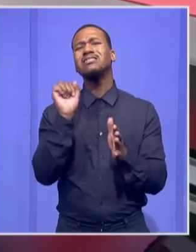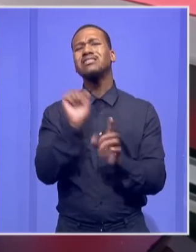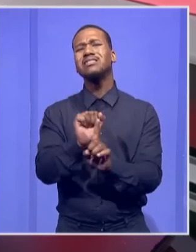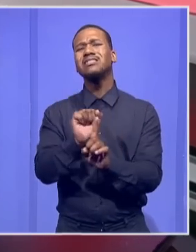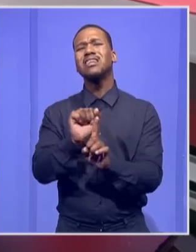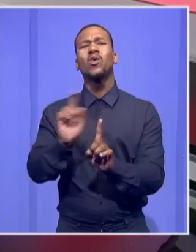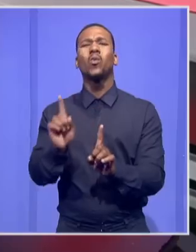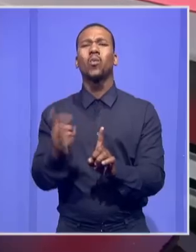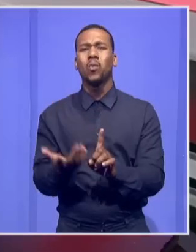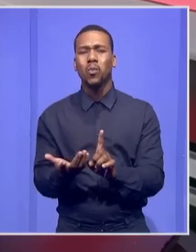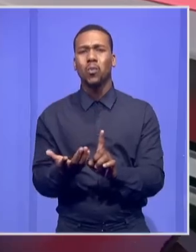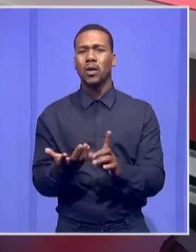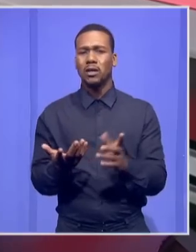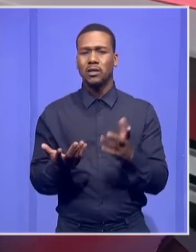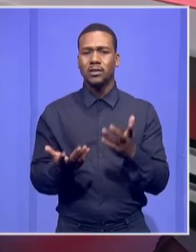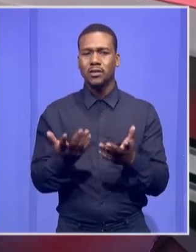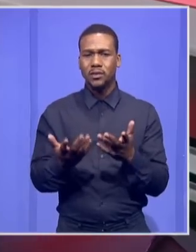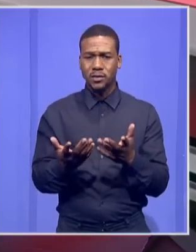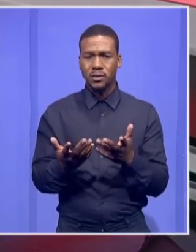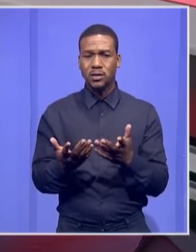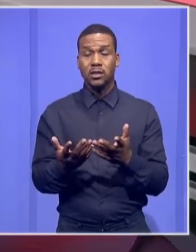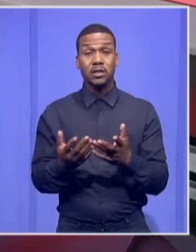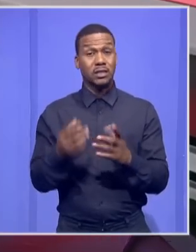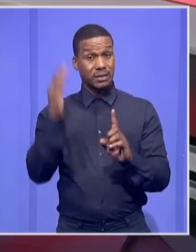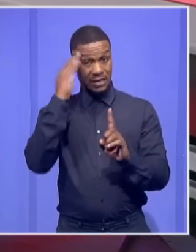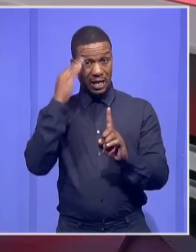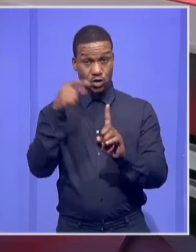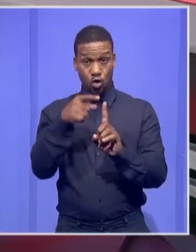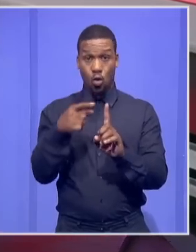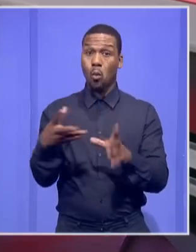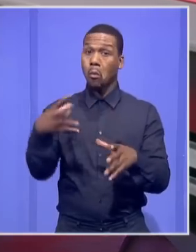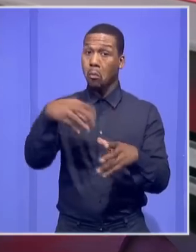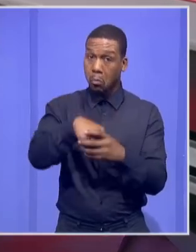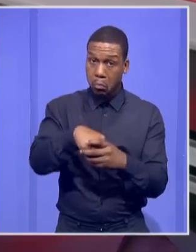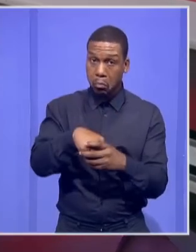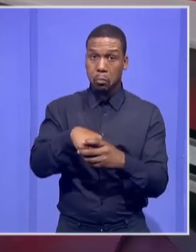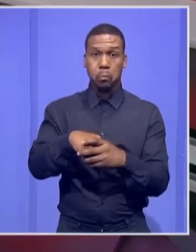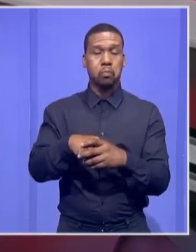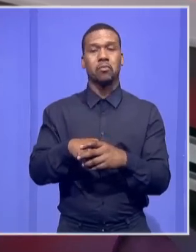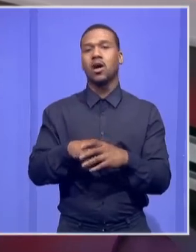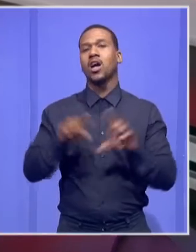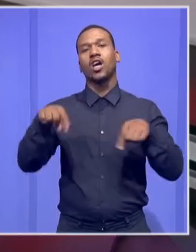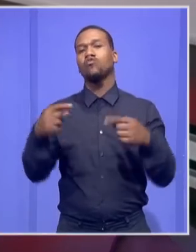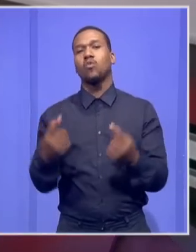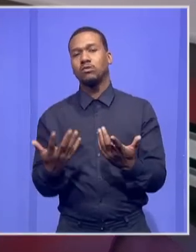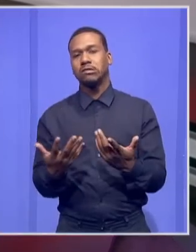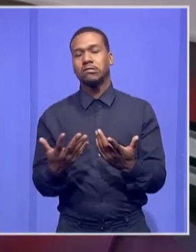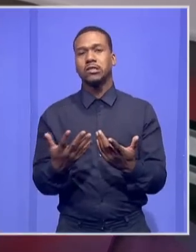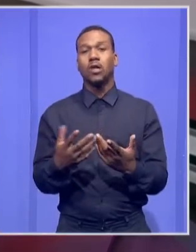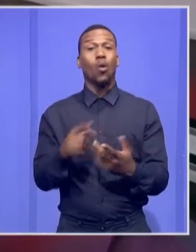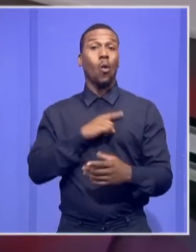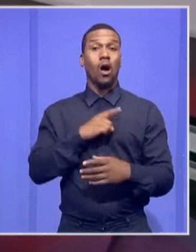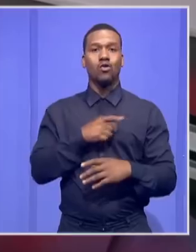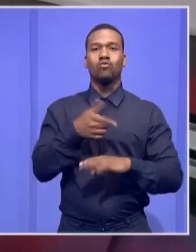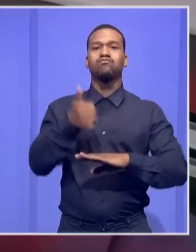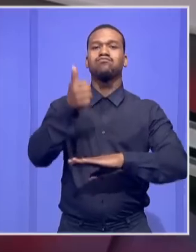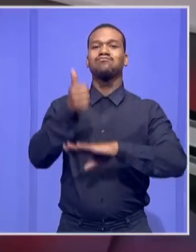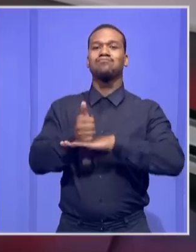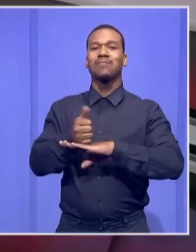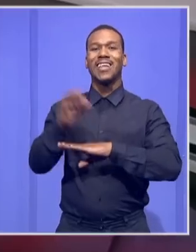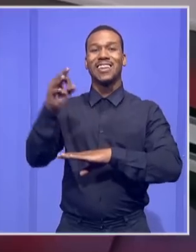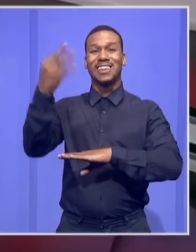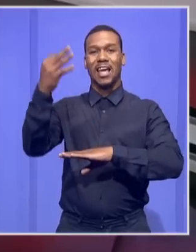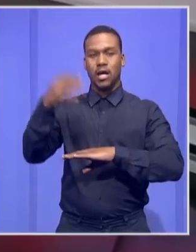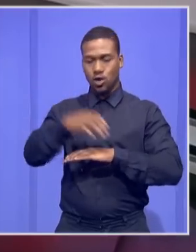of the formal events that are going to be taking place in terms of the ceremonial events. He, in fact, will be sitting in the third row, so that's quite far